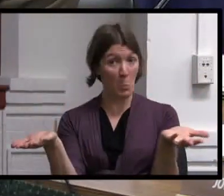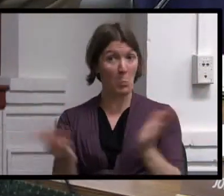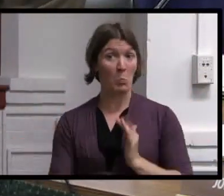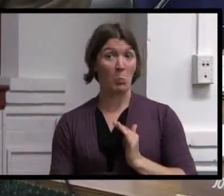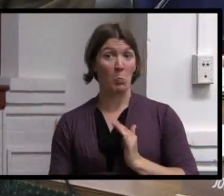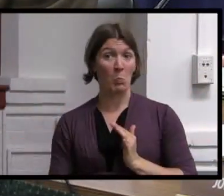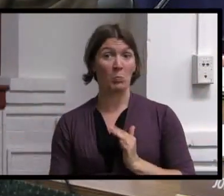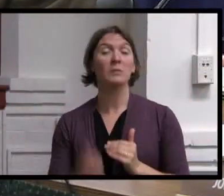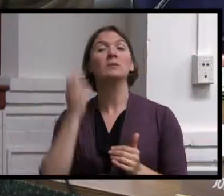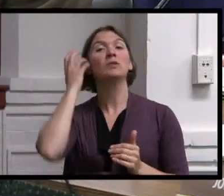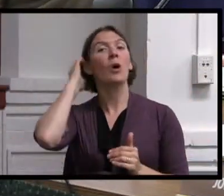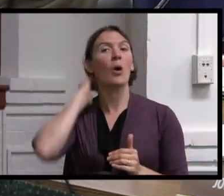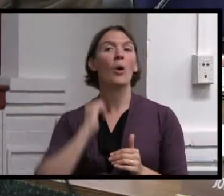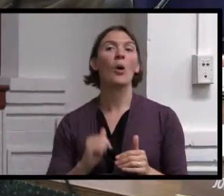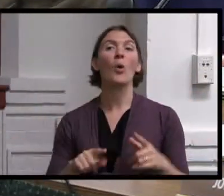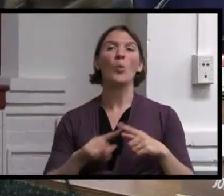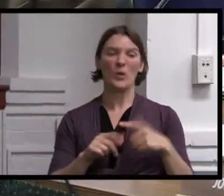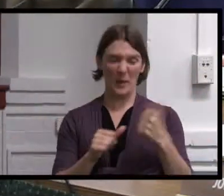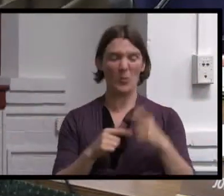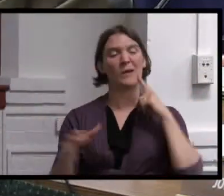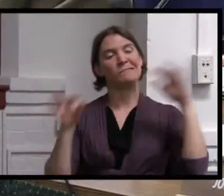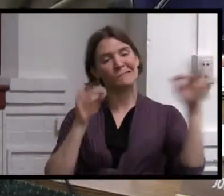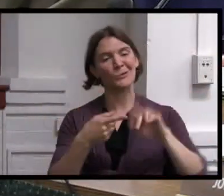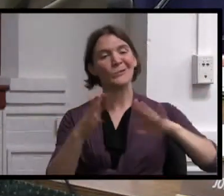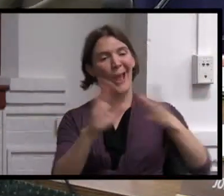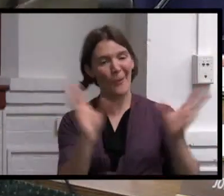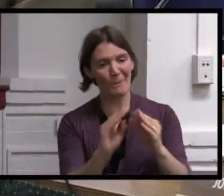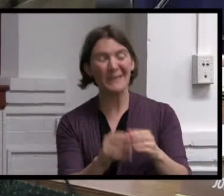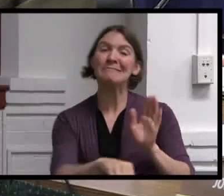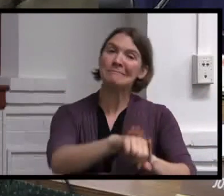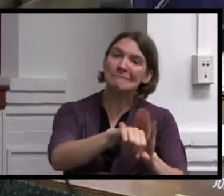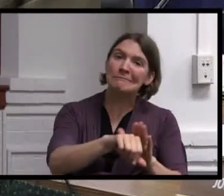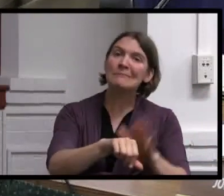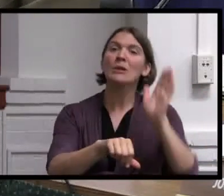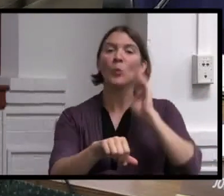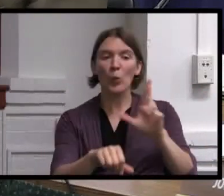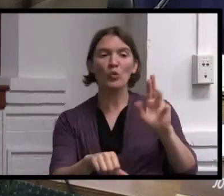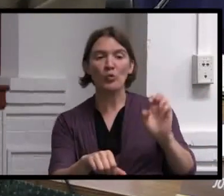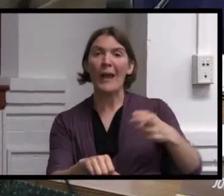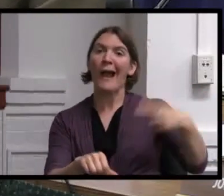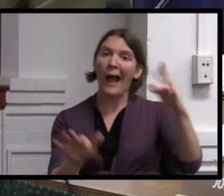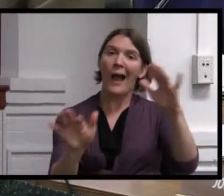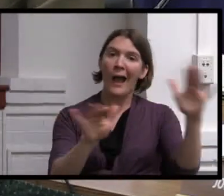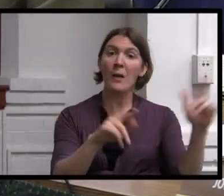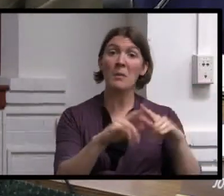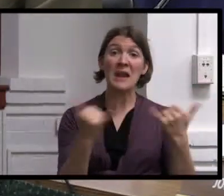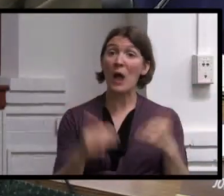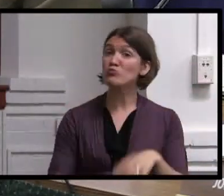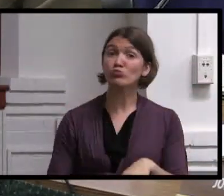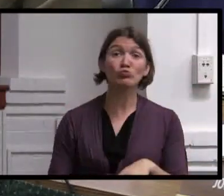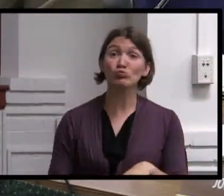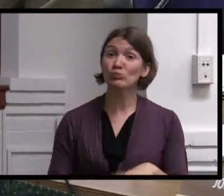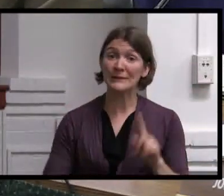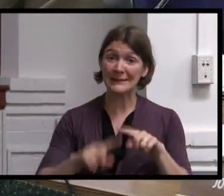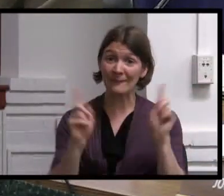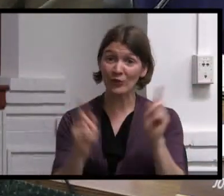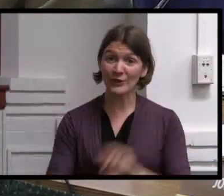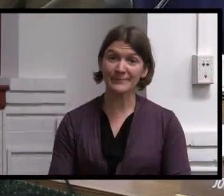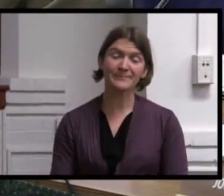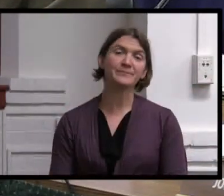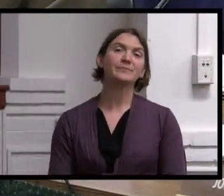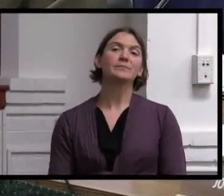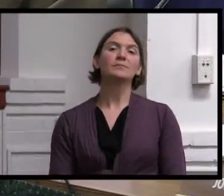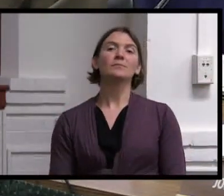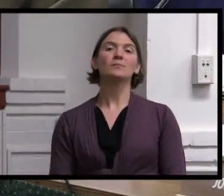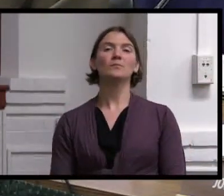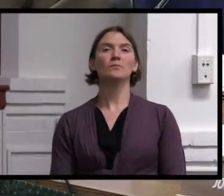And better than what we represented to town meeting when it approved the budget on March 25th. You'll recall that